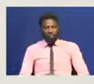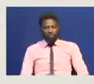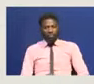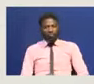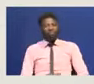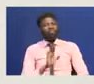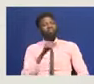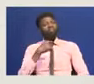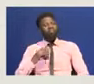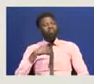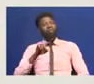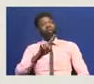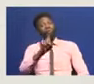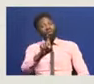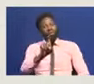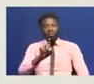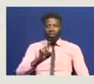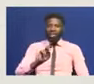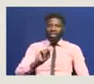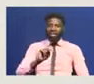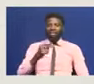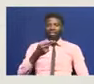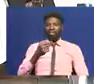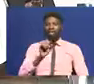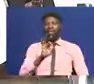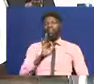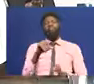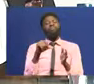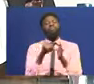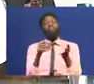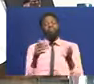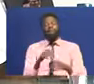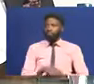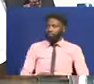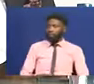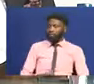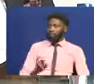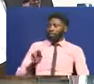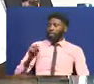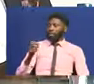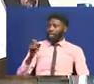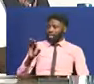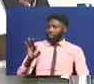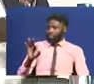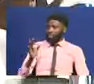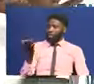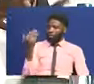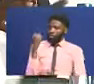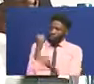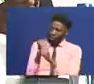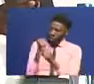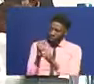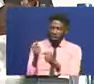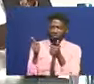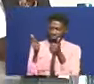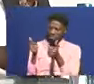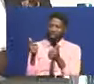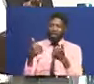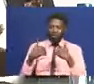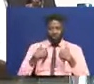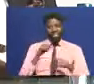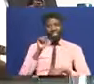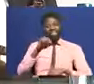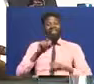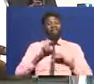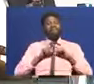National Health Insurance Fund? The National Health Insurance Fund was working, right? Yeah. Pretty well. Mm-hmm.